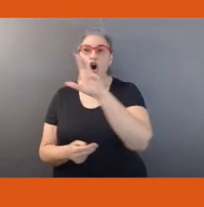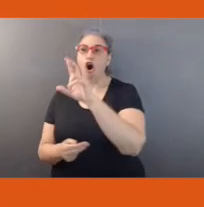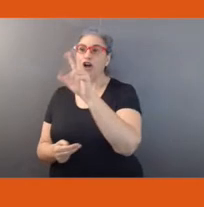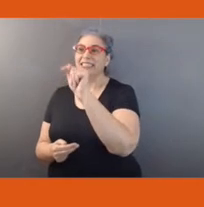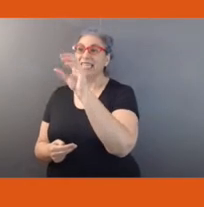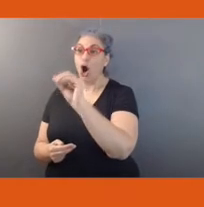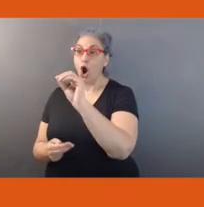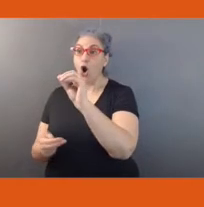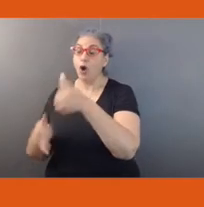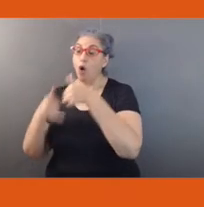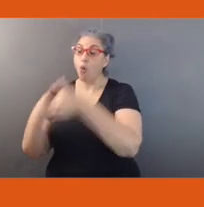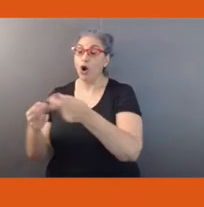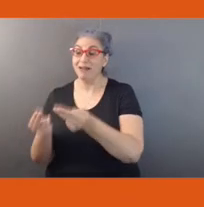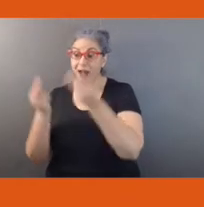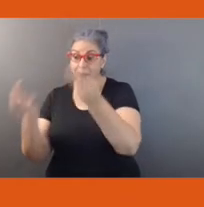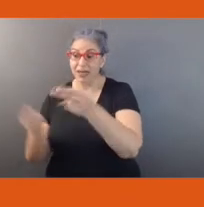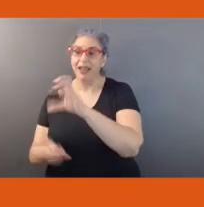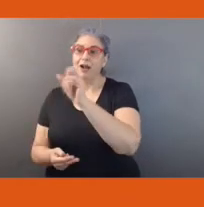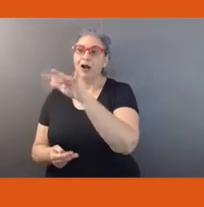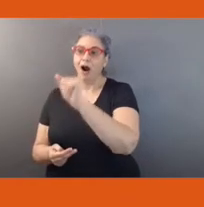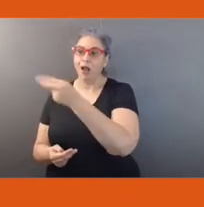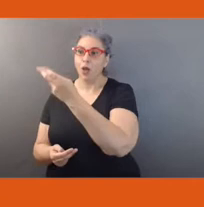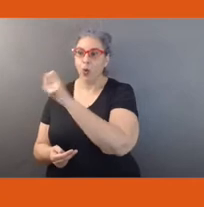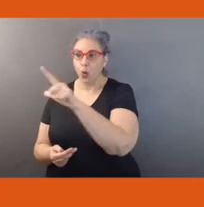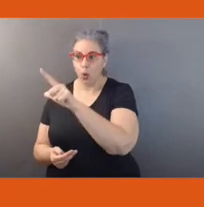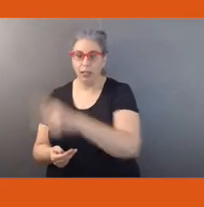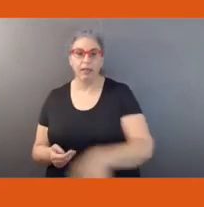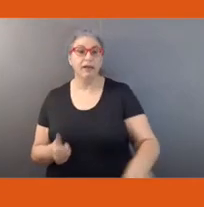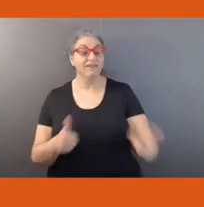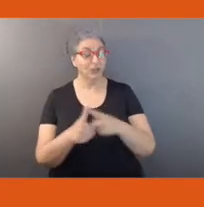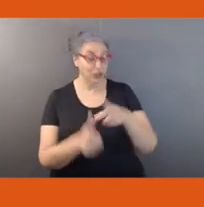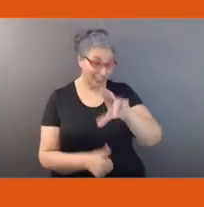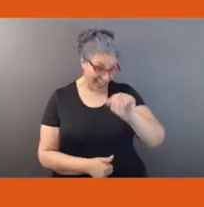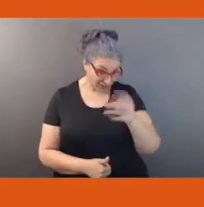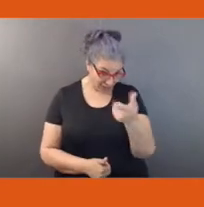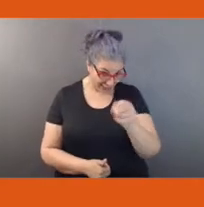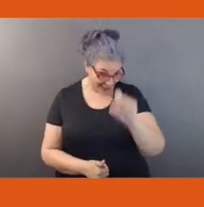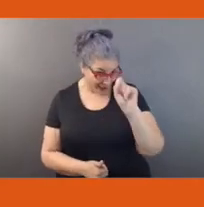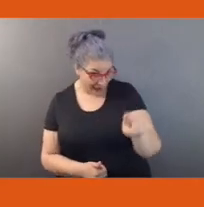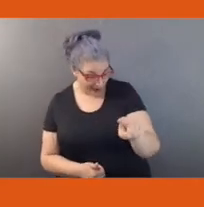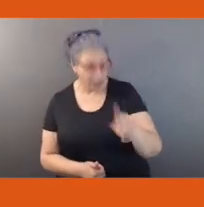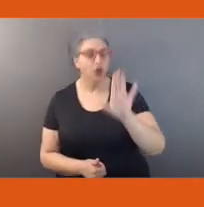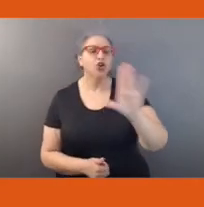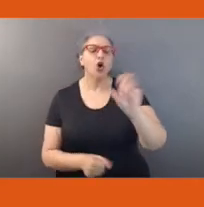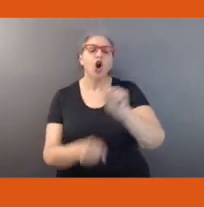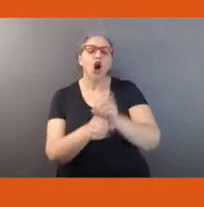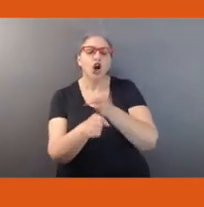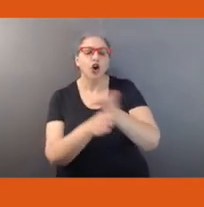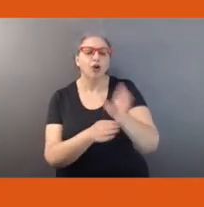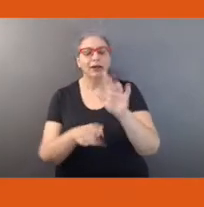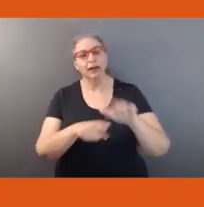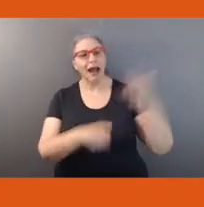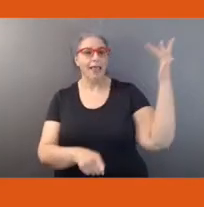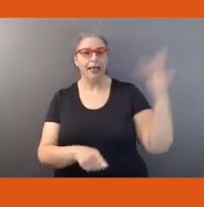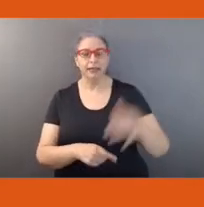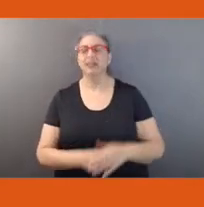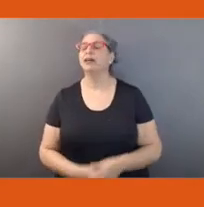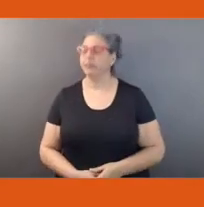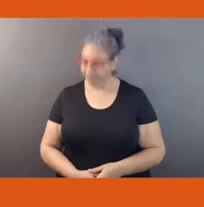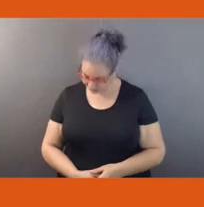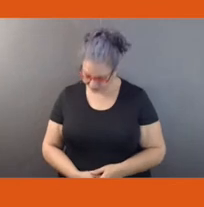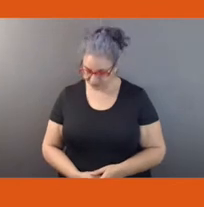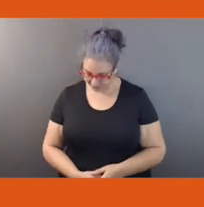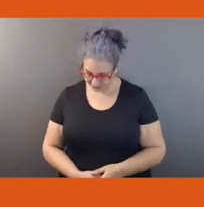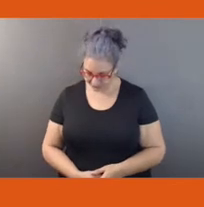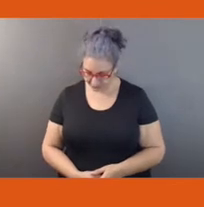Houle. Angelique, let's start by telling me a little bit about yourself and some of your career highlights. A career highlights, definitely right now I'm